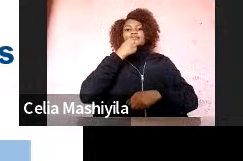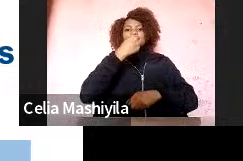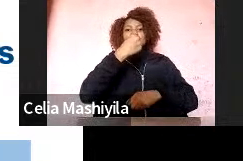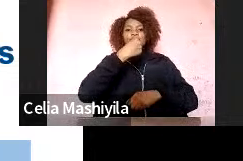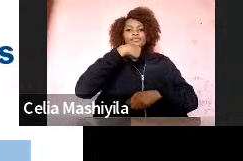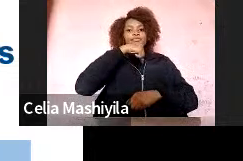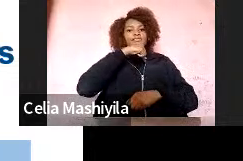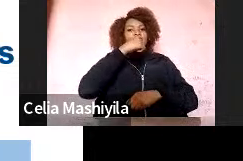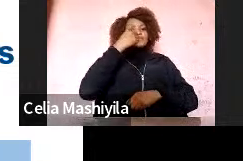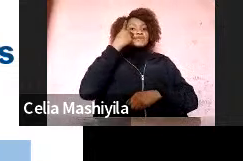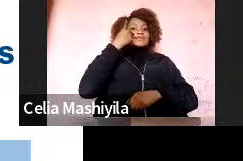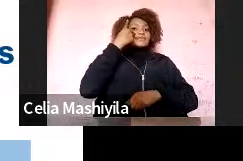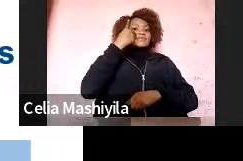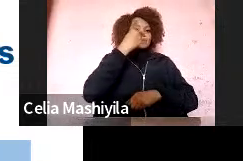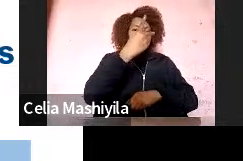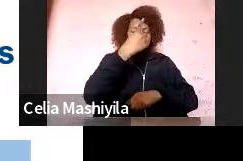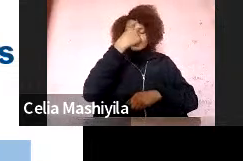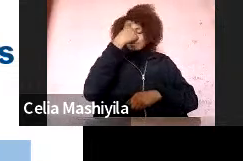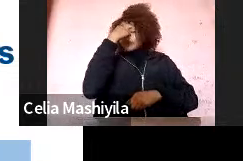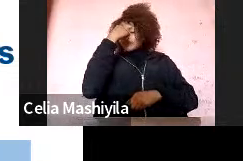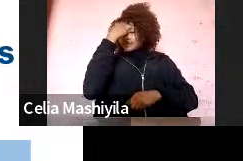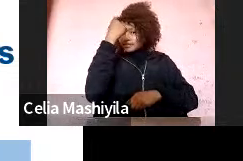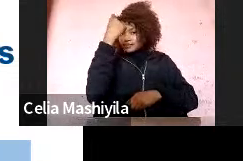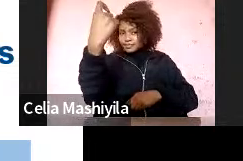regard and believe that